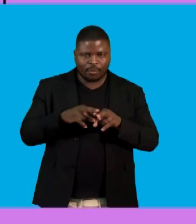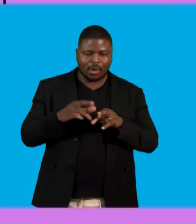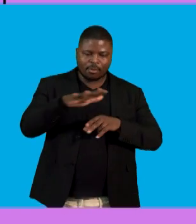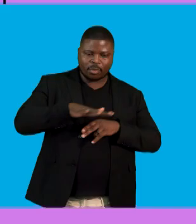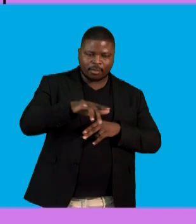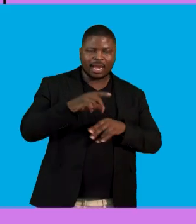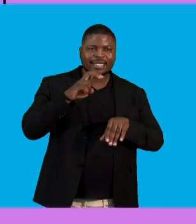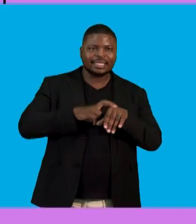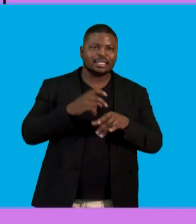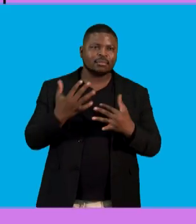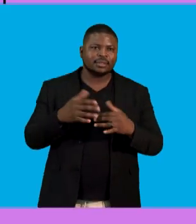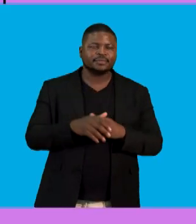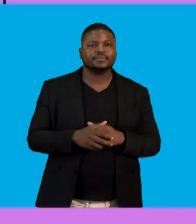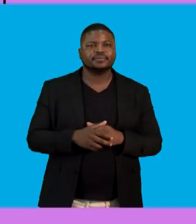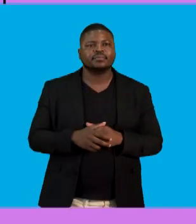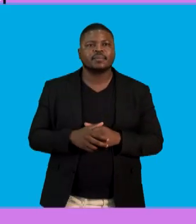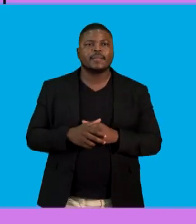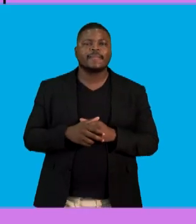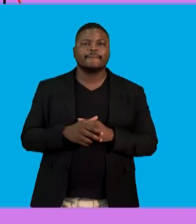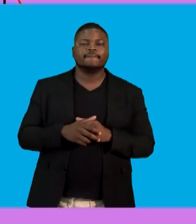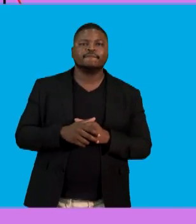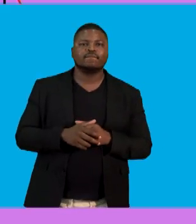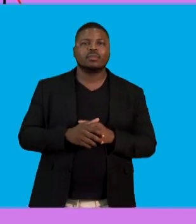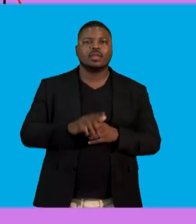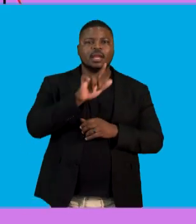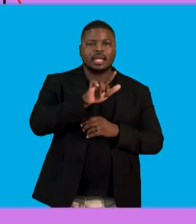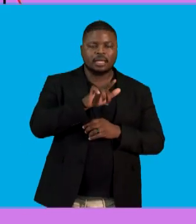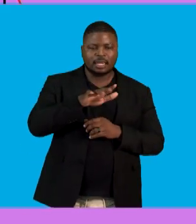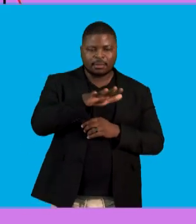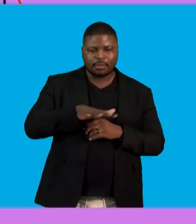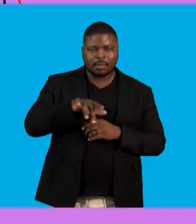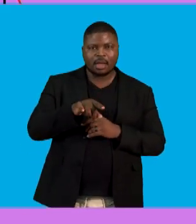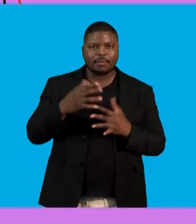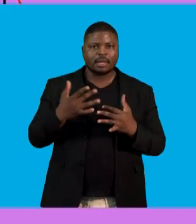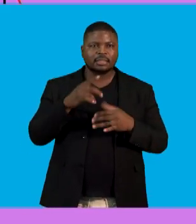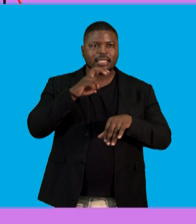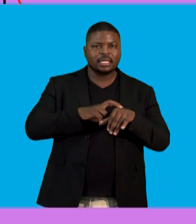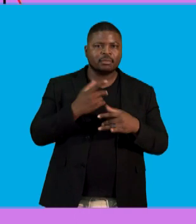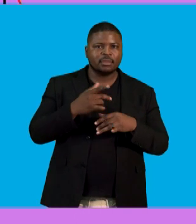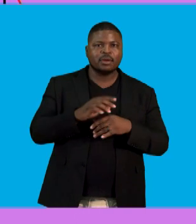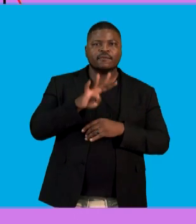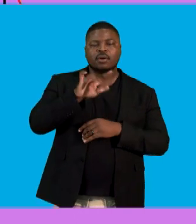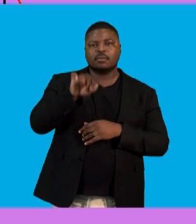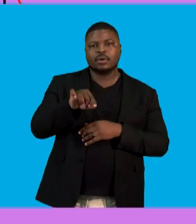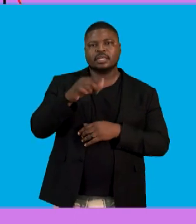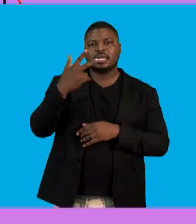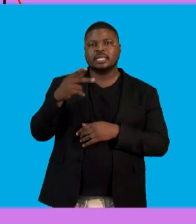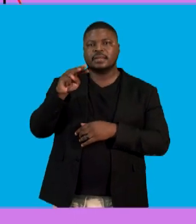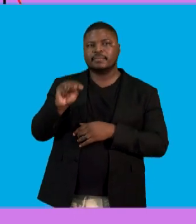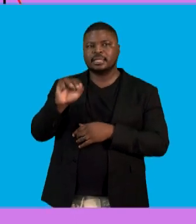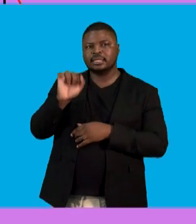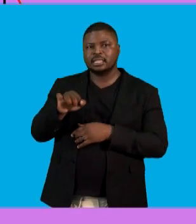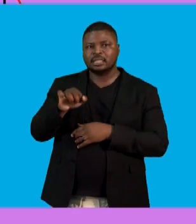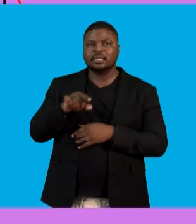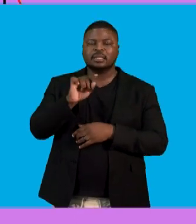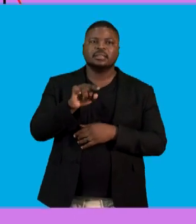check along the length. We will say L. How many tiles? What is the entire space needed? Is 4.8 meter. And what is the size